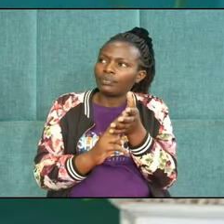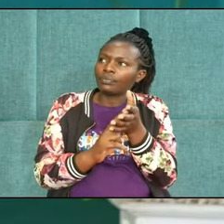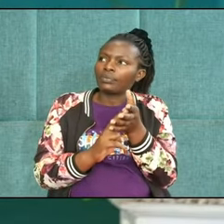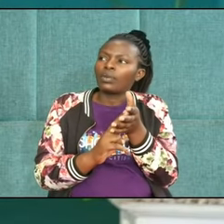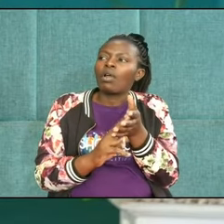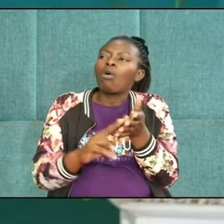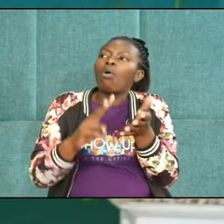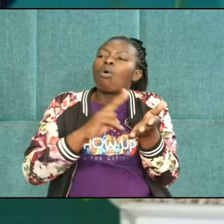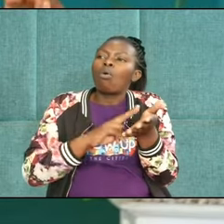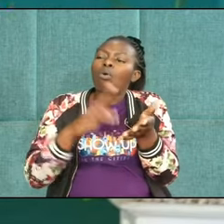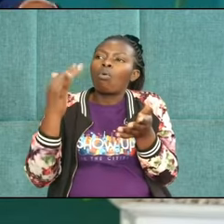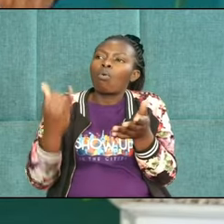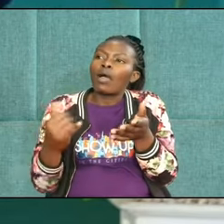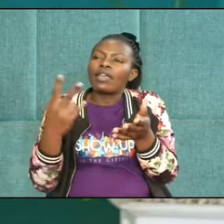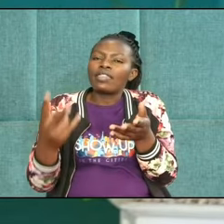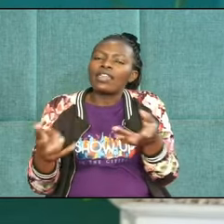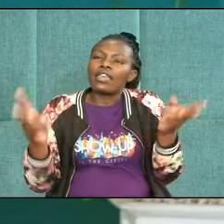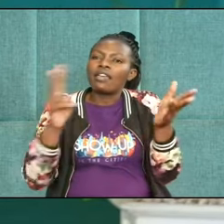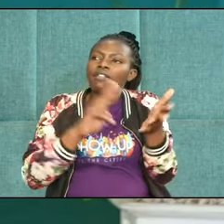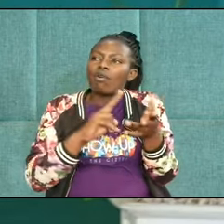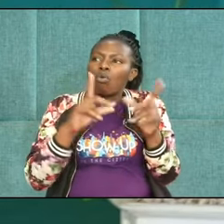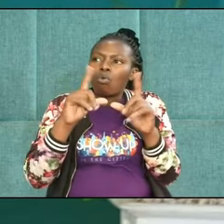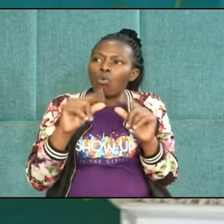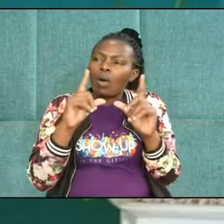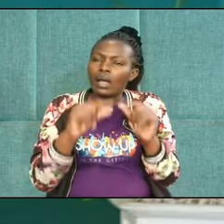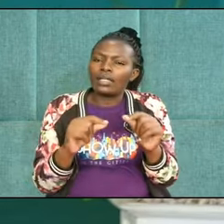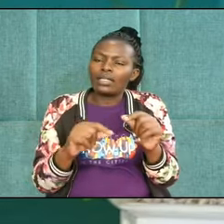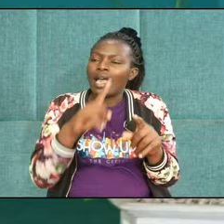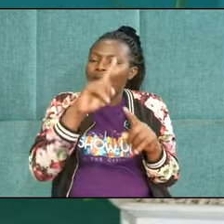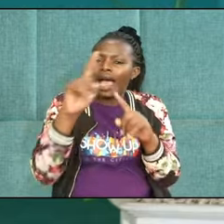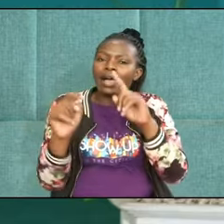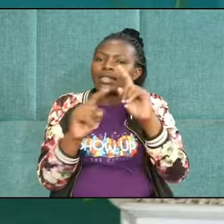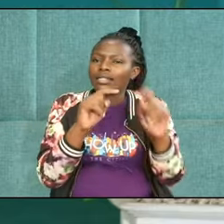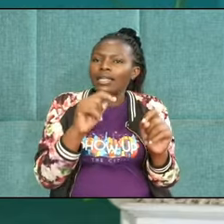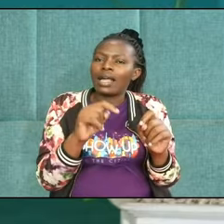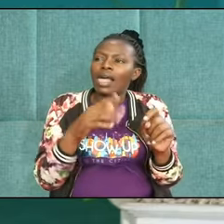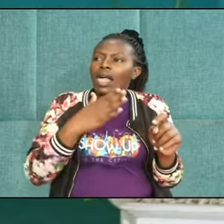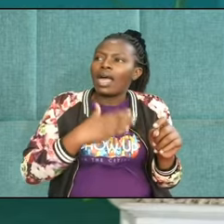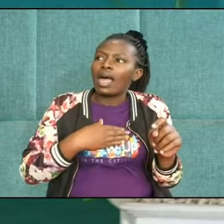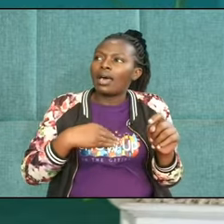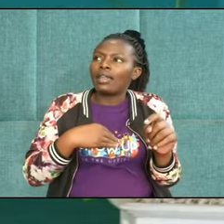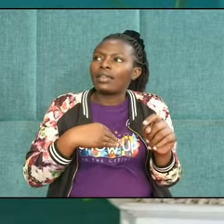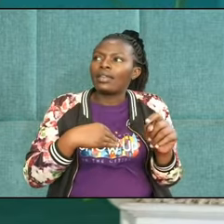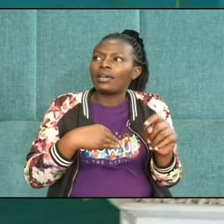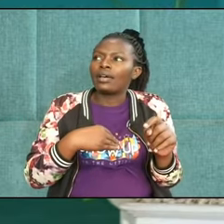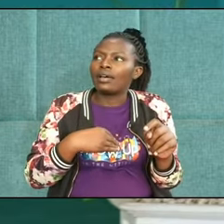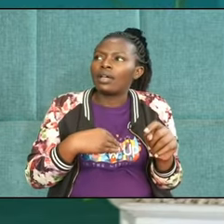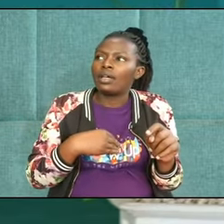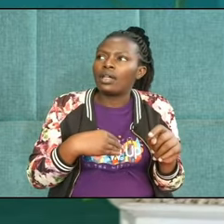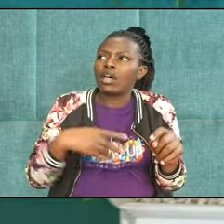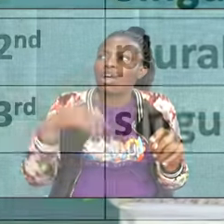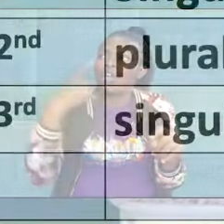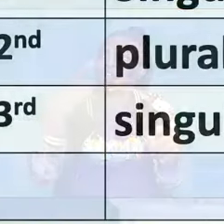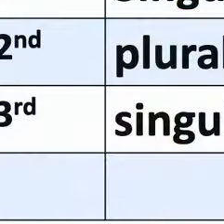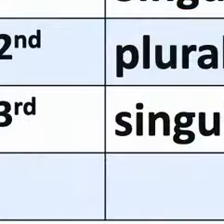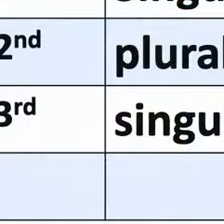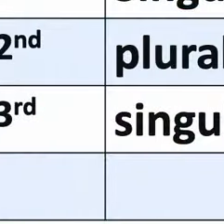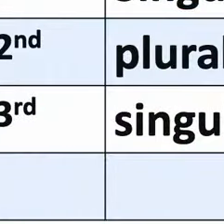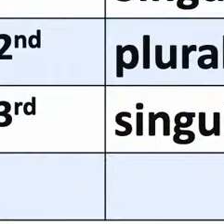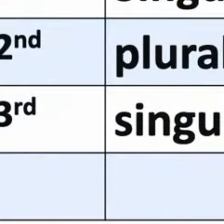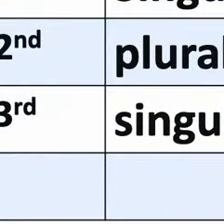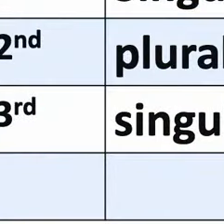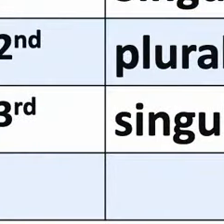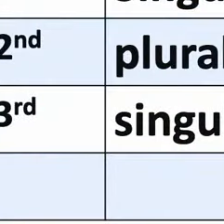knock are in the passive voice, meaning that when you knock, it will be open for